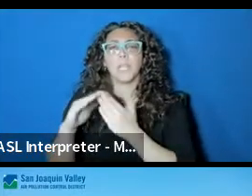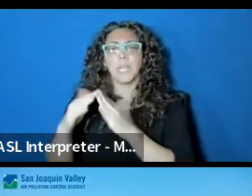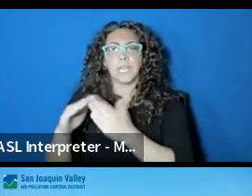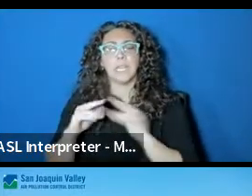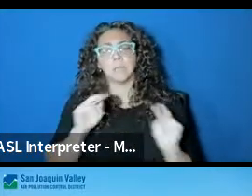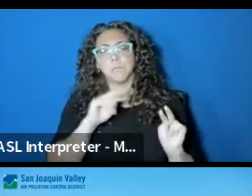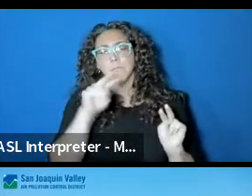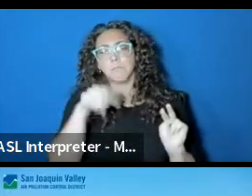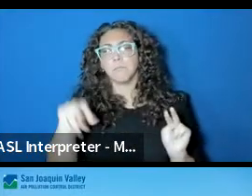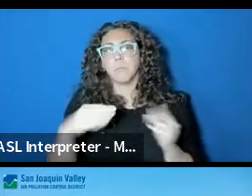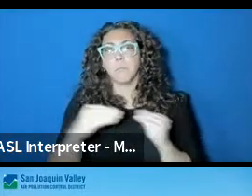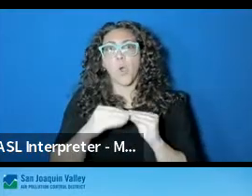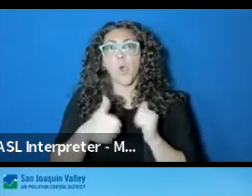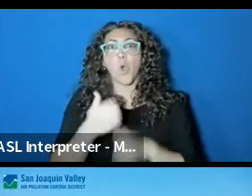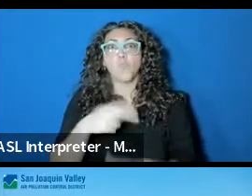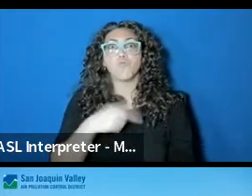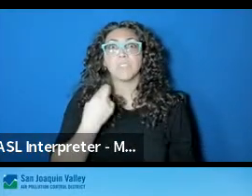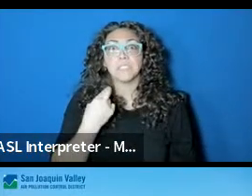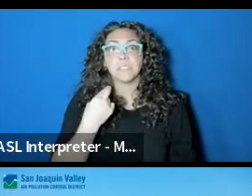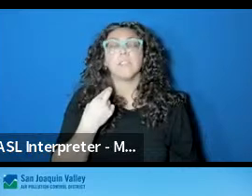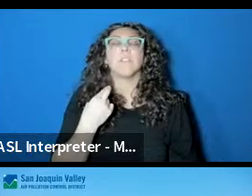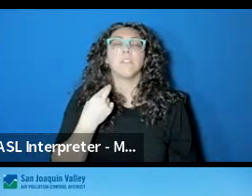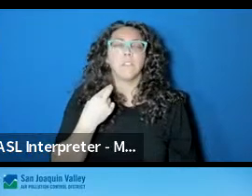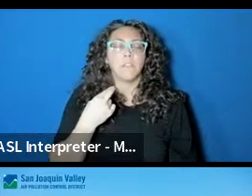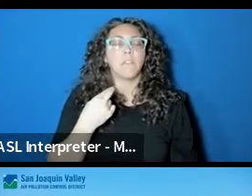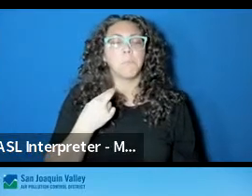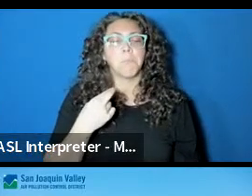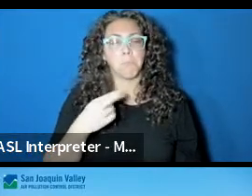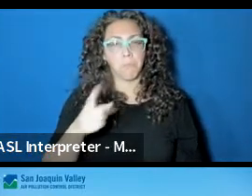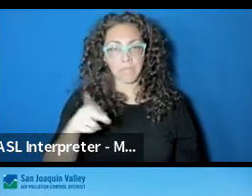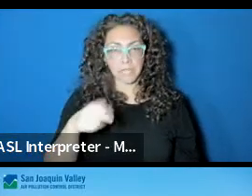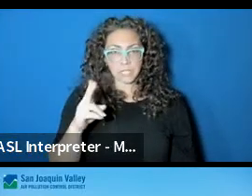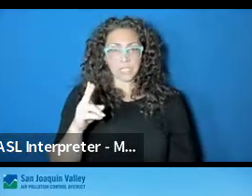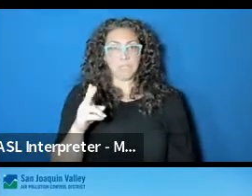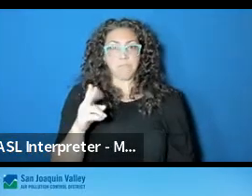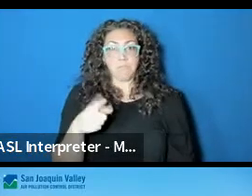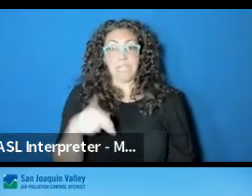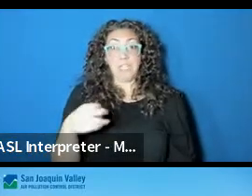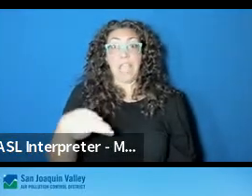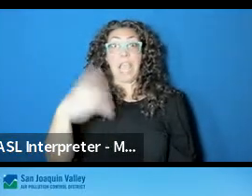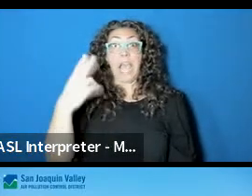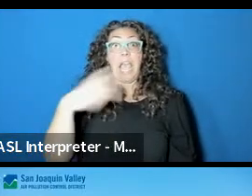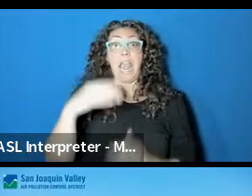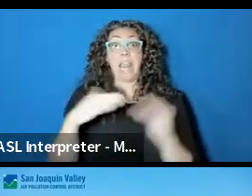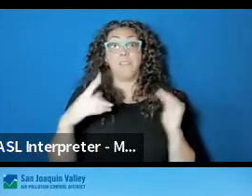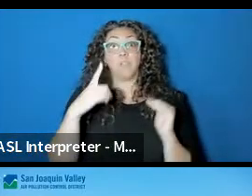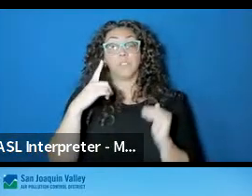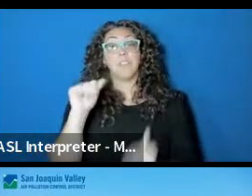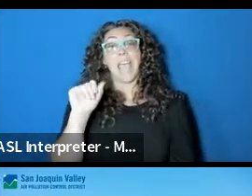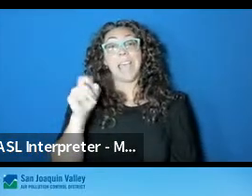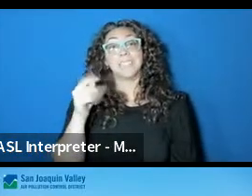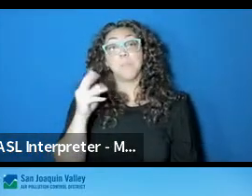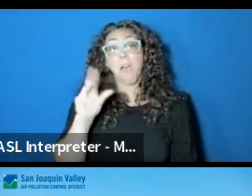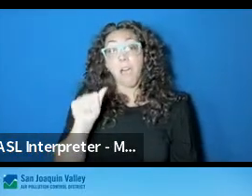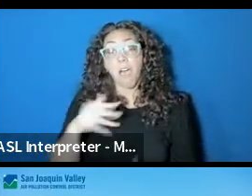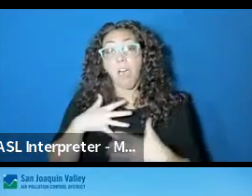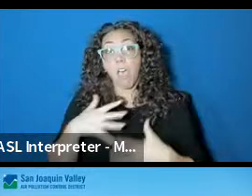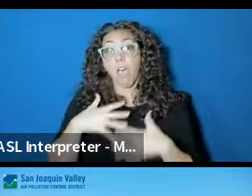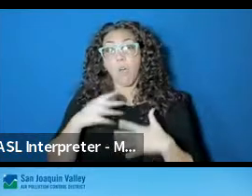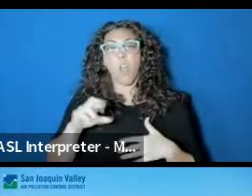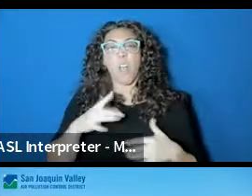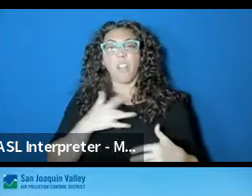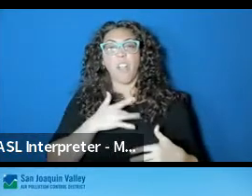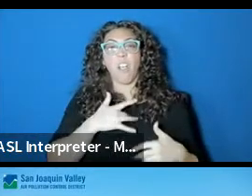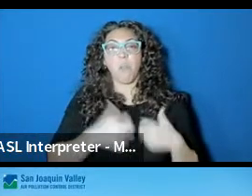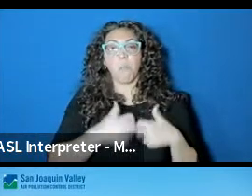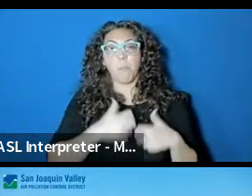are most at risk, and have had historically the highest levels of asthma and or other cardiovascular